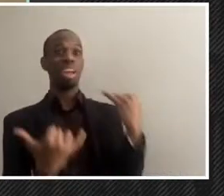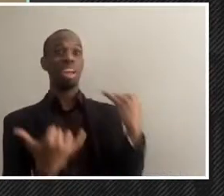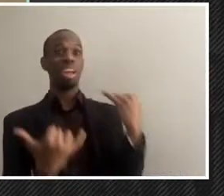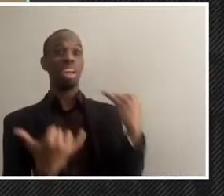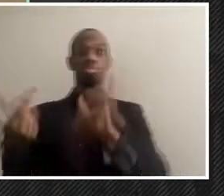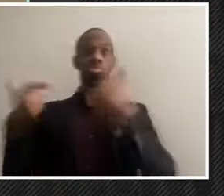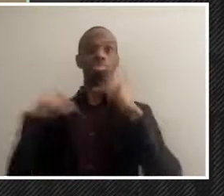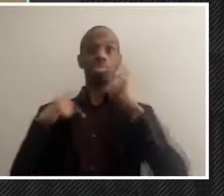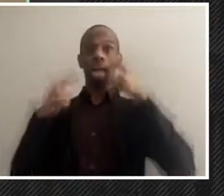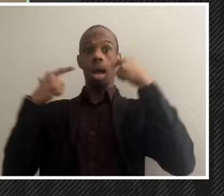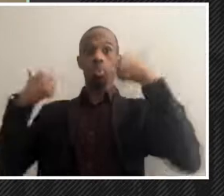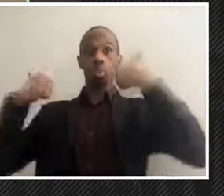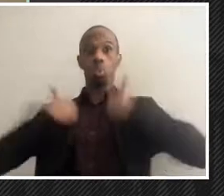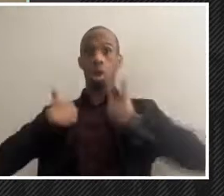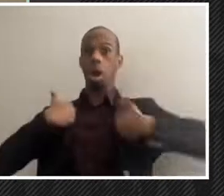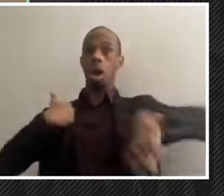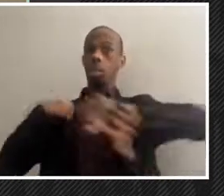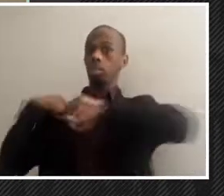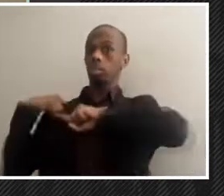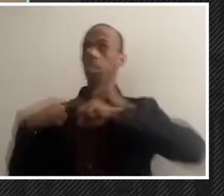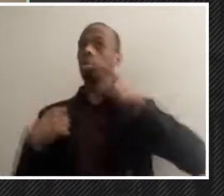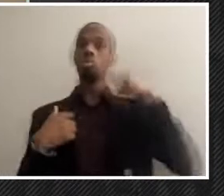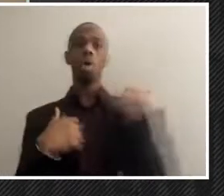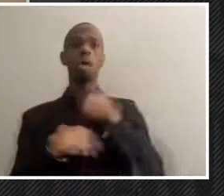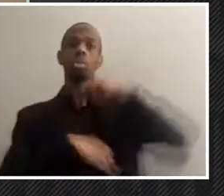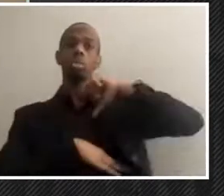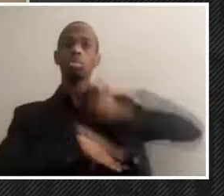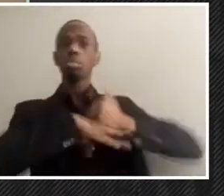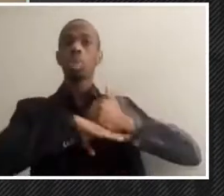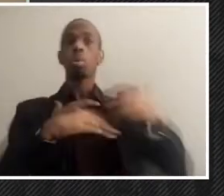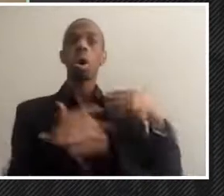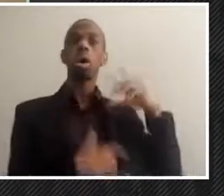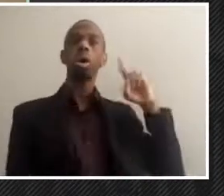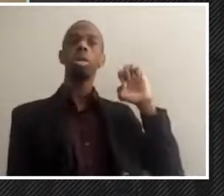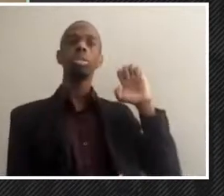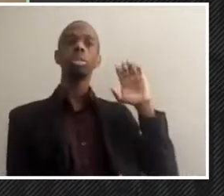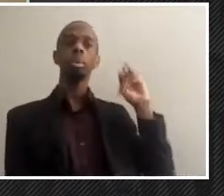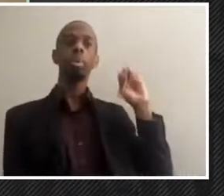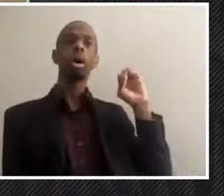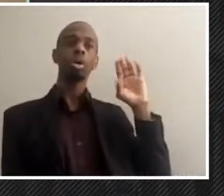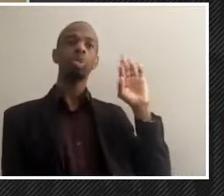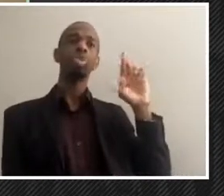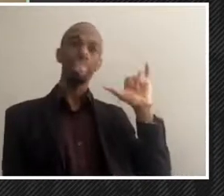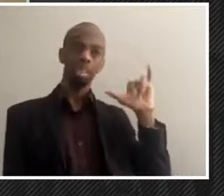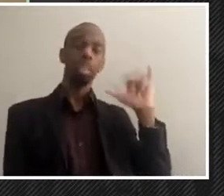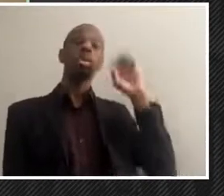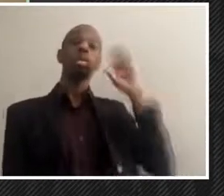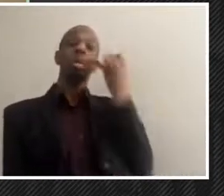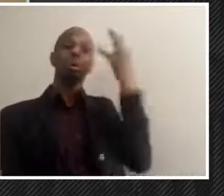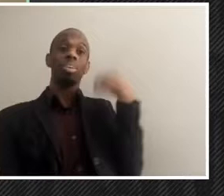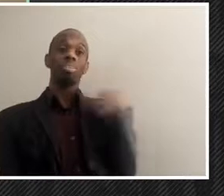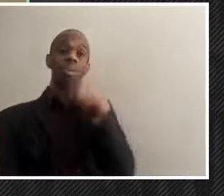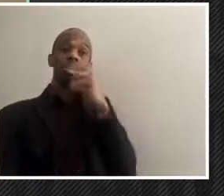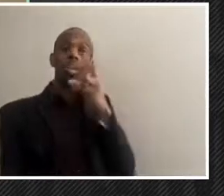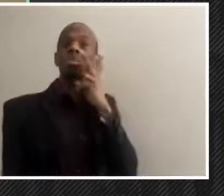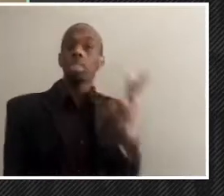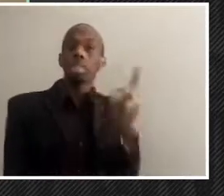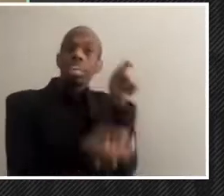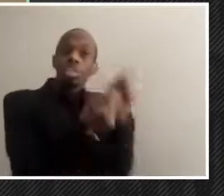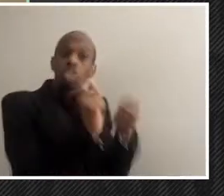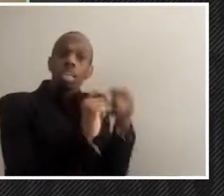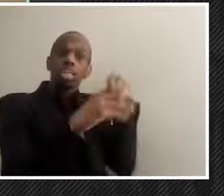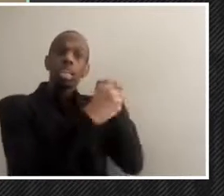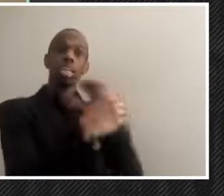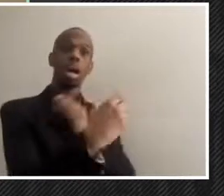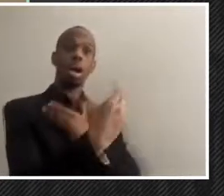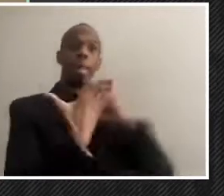bold action or any tangible change on the community level, that all but guarantees the collapse of our coalition. So the